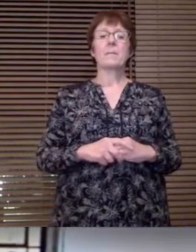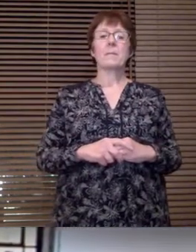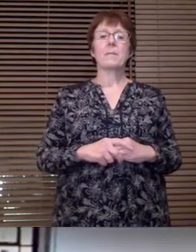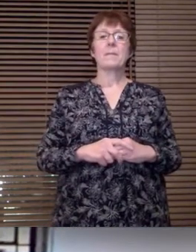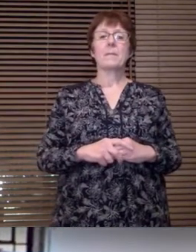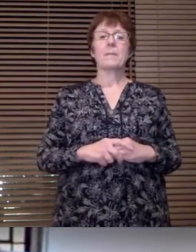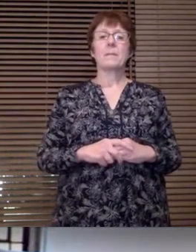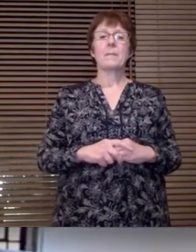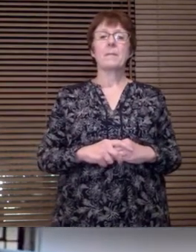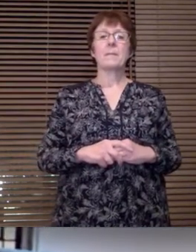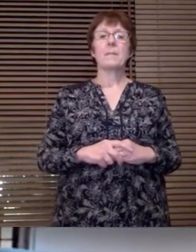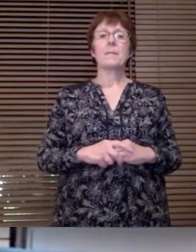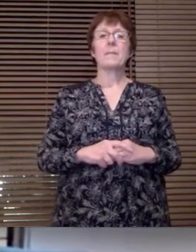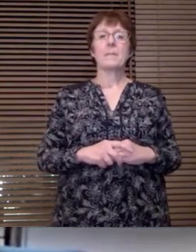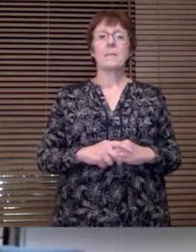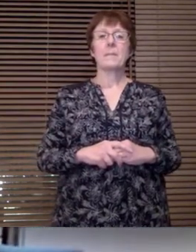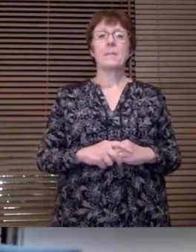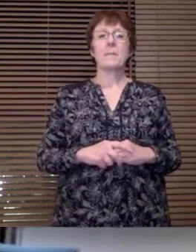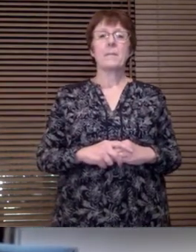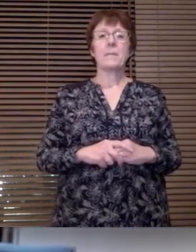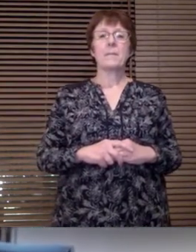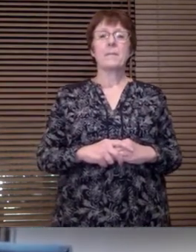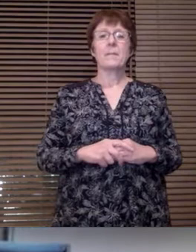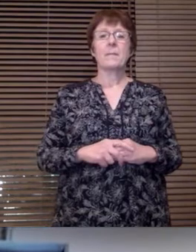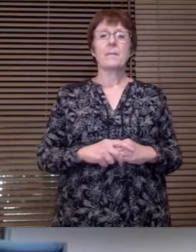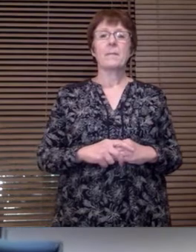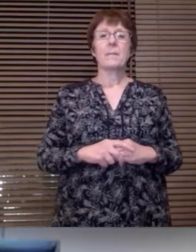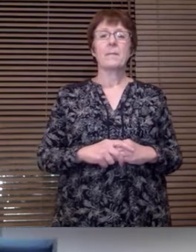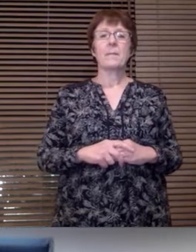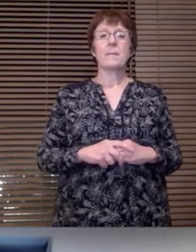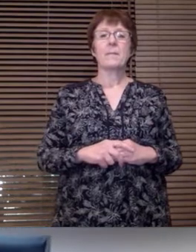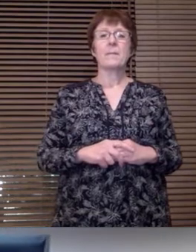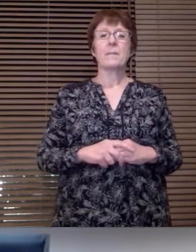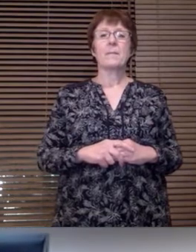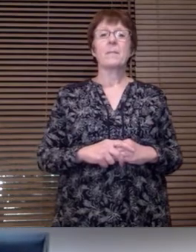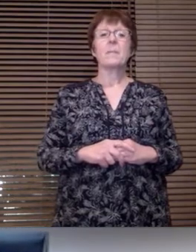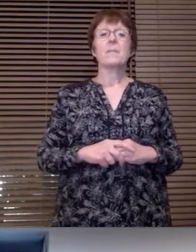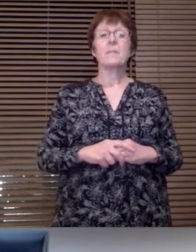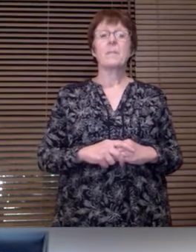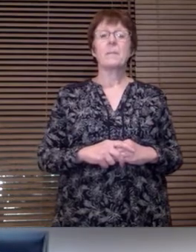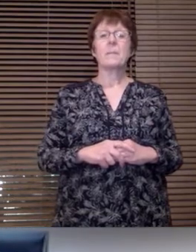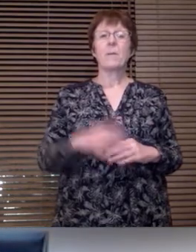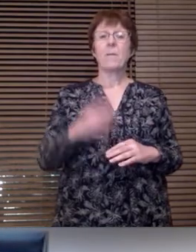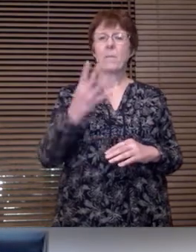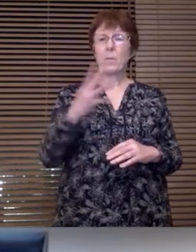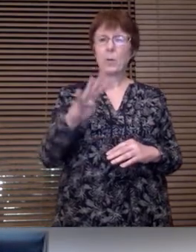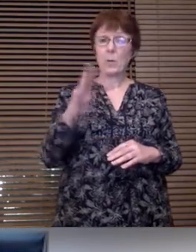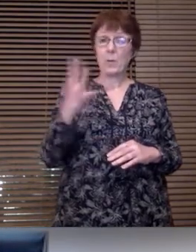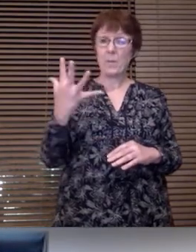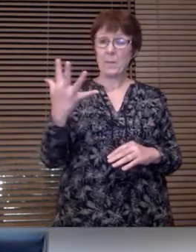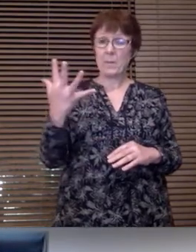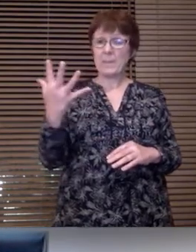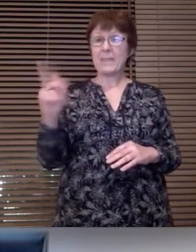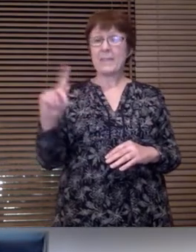And we start the caterpillar walks in 3, 2, 1, 45 seconds once again. Tight.